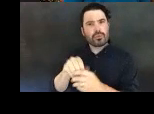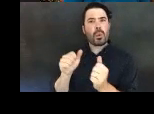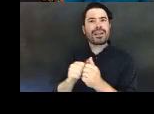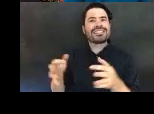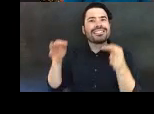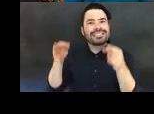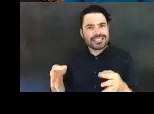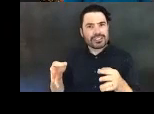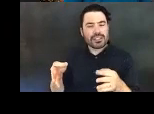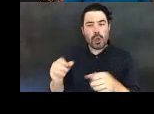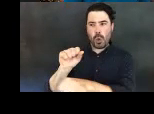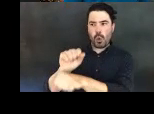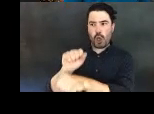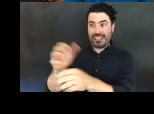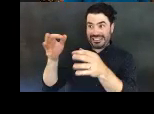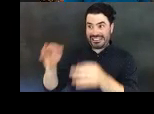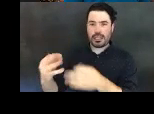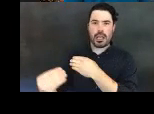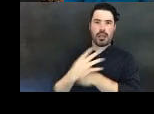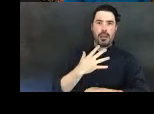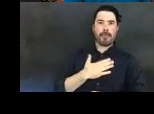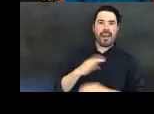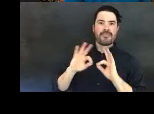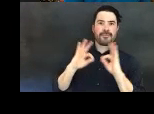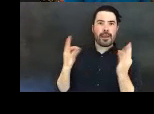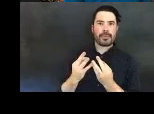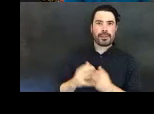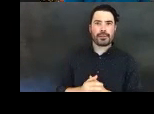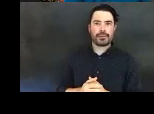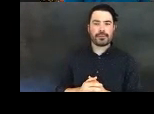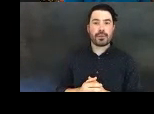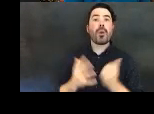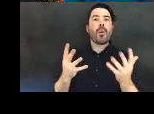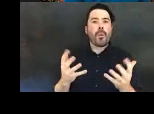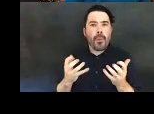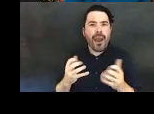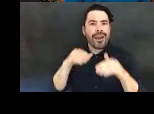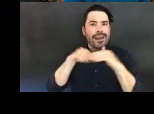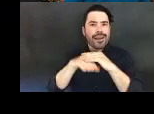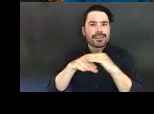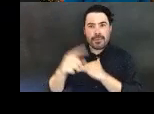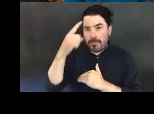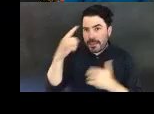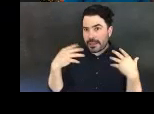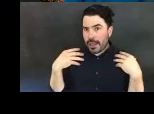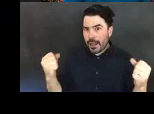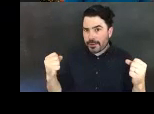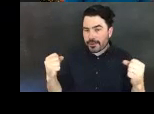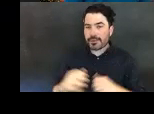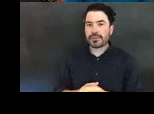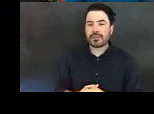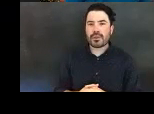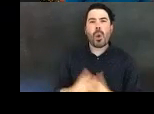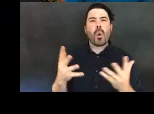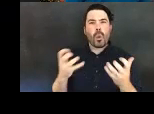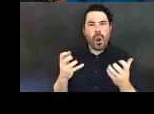families. Finally, to have personal access to mental health care and 24/7 access to healthy